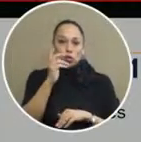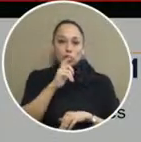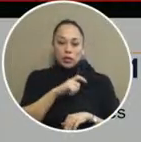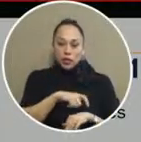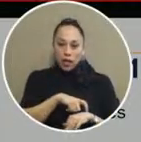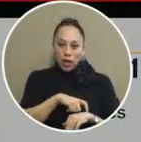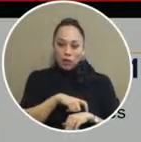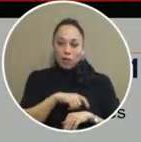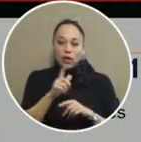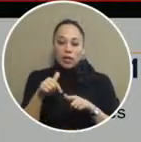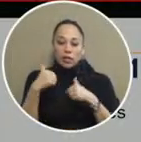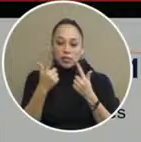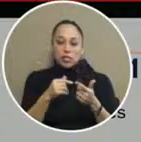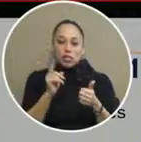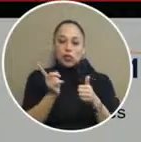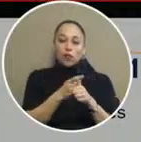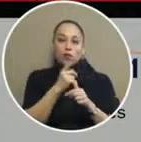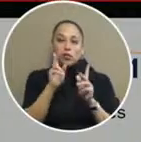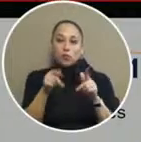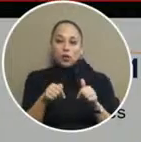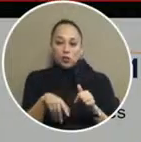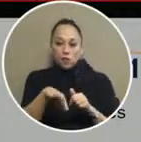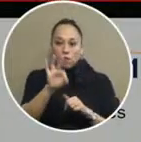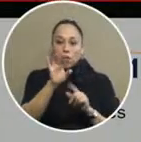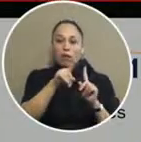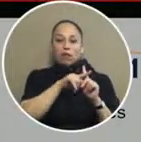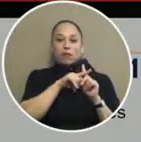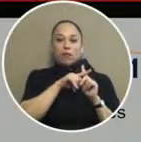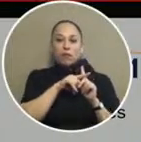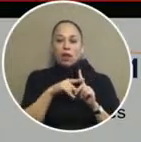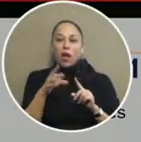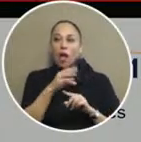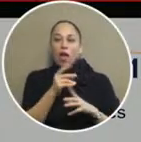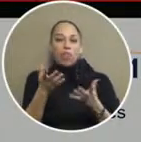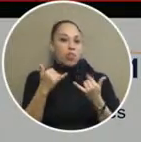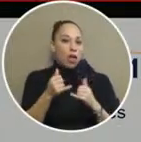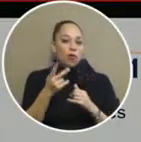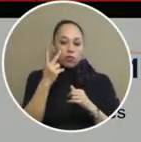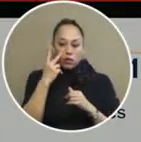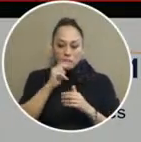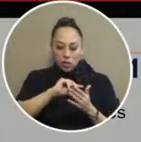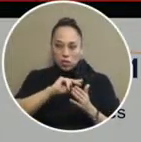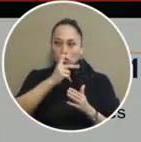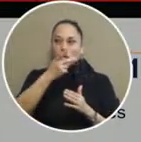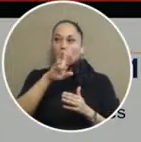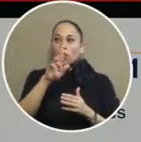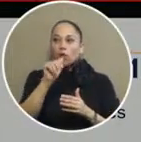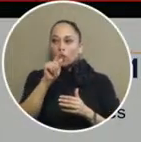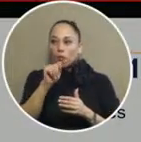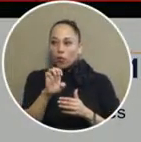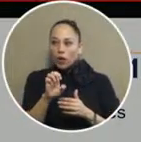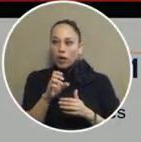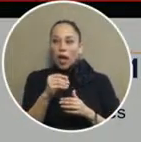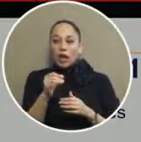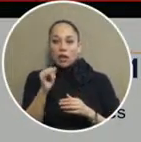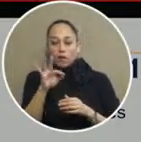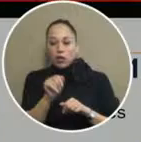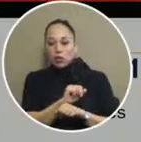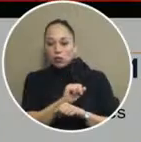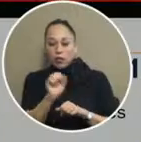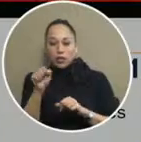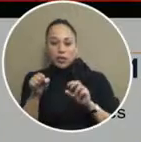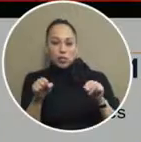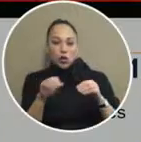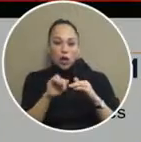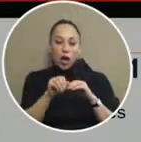time since the first patient that we found positive. And we're going to be looking at the doubling rate and the infectivity or the transmission